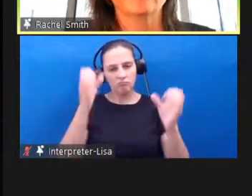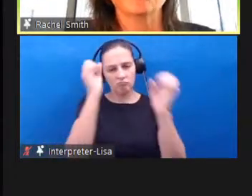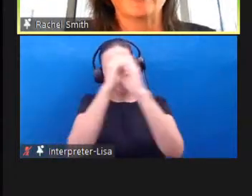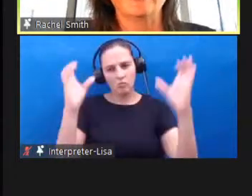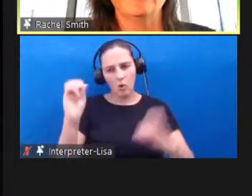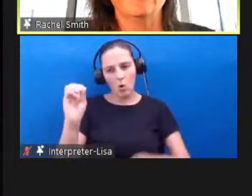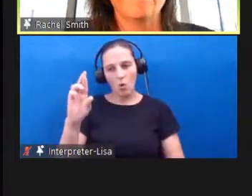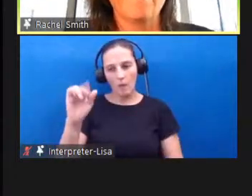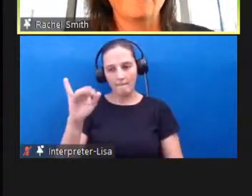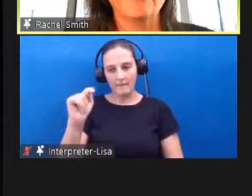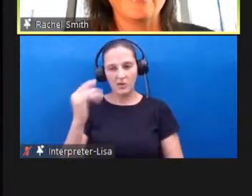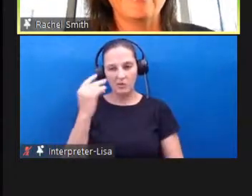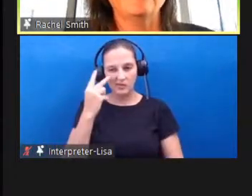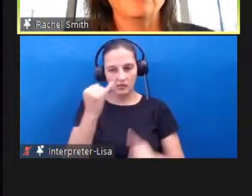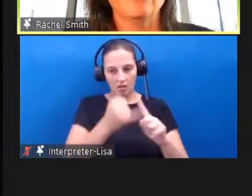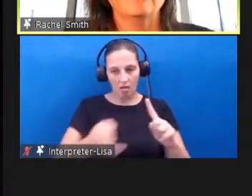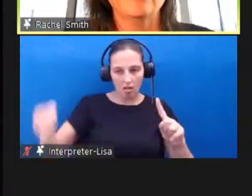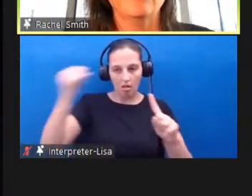as trails right here.